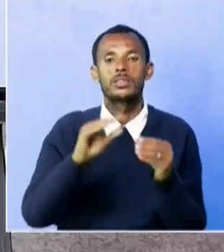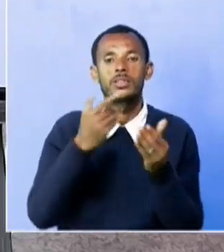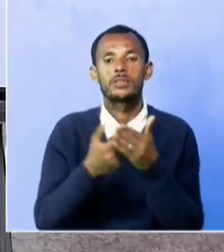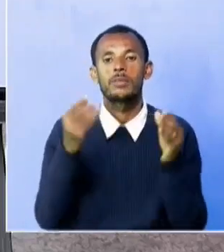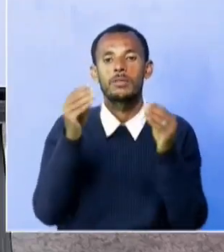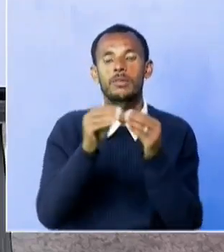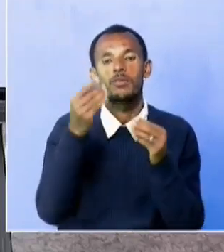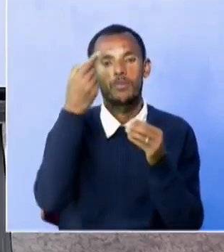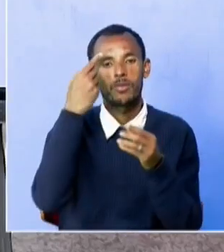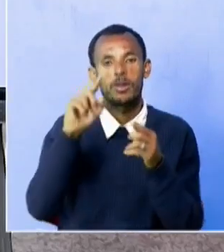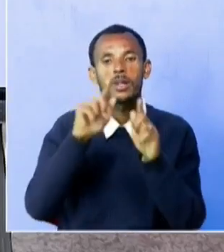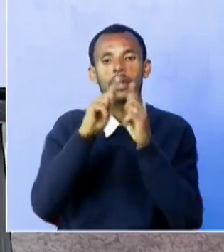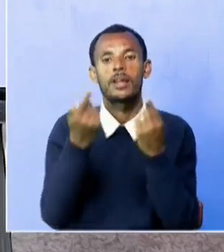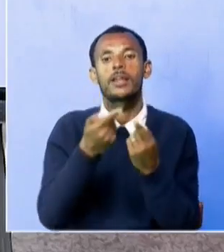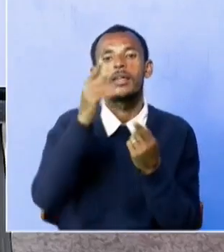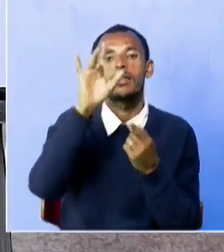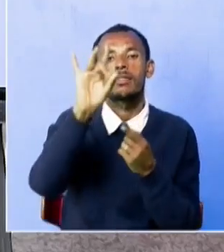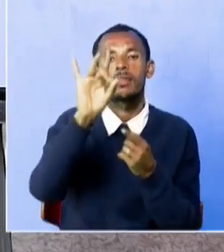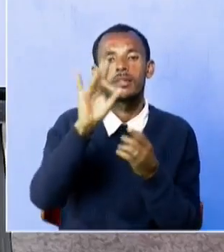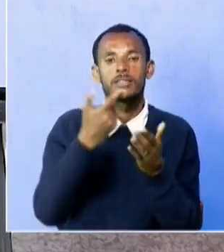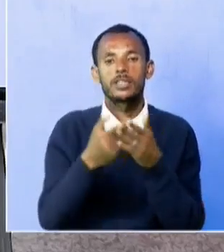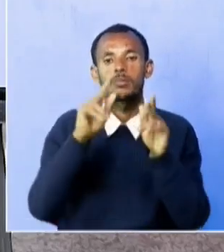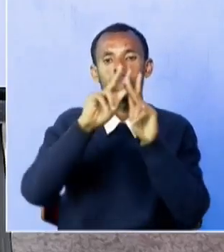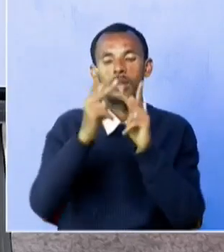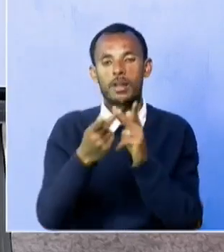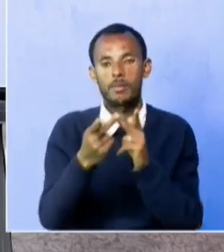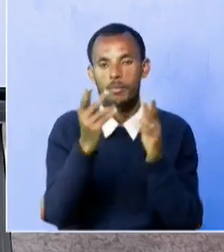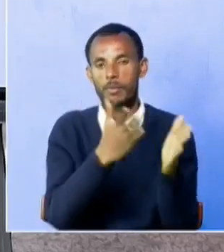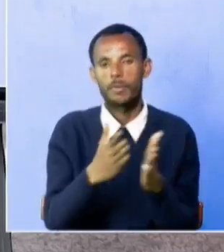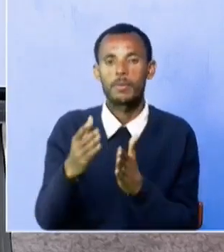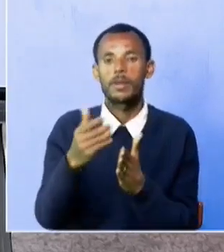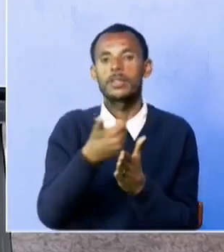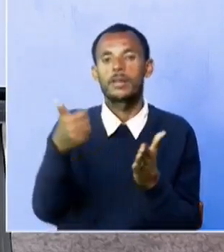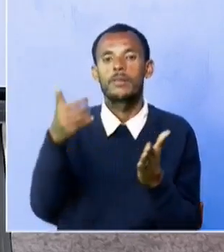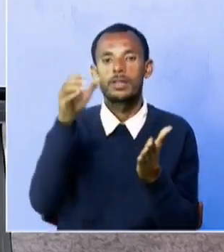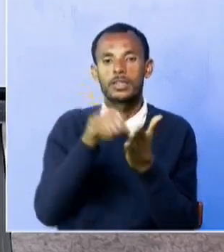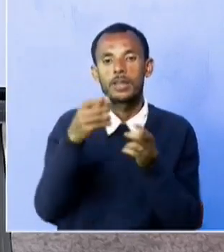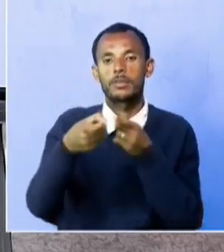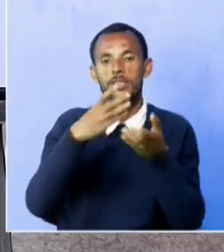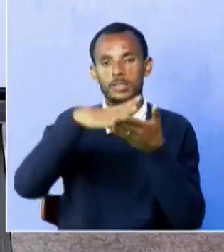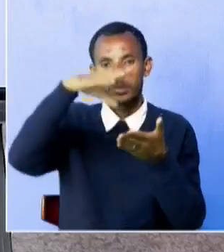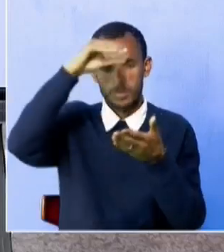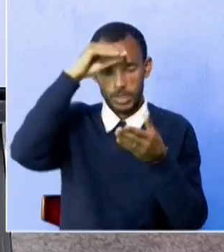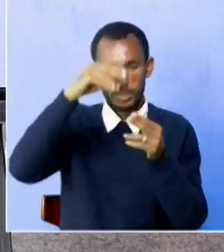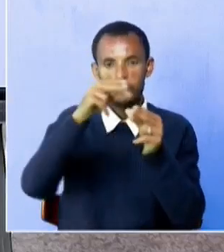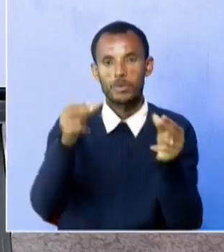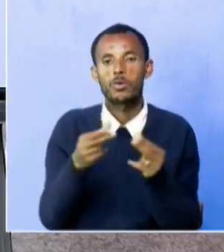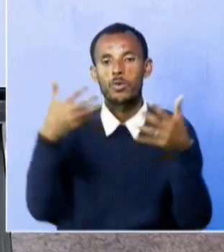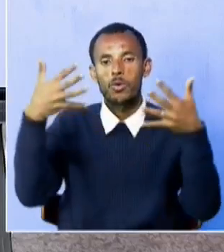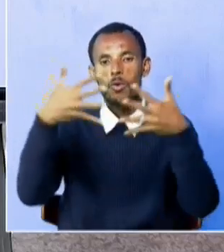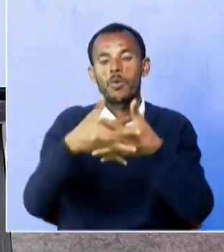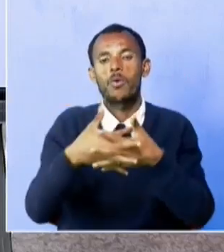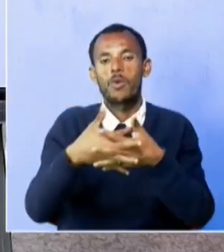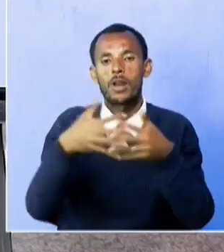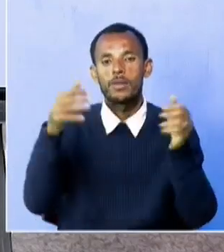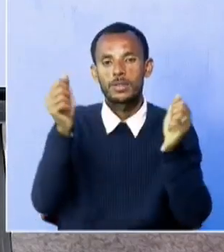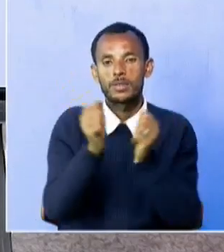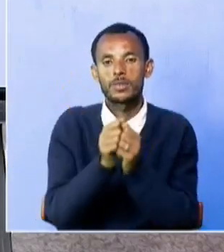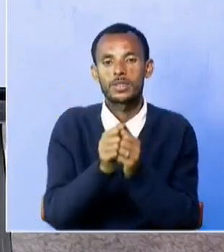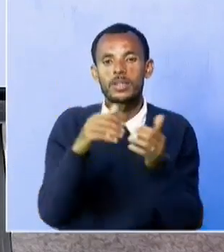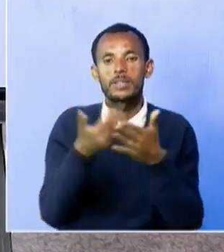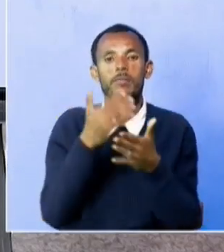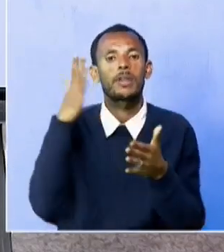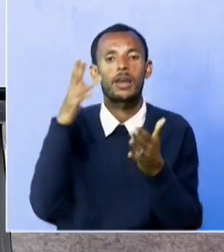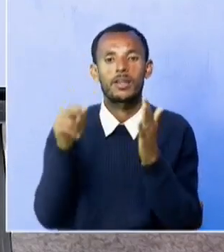This is mathematics lesson for grade 8. This program is organized by Addis Ababa City Administration Education Bureau in collaboration